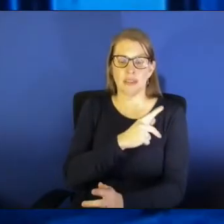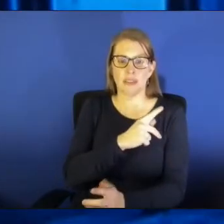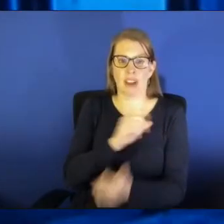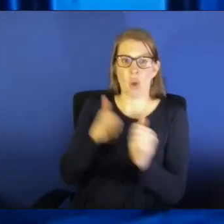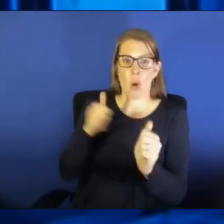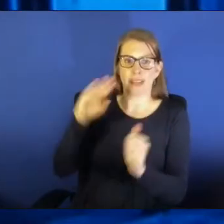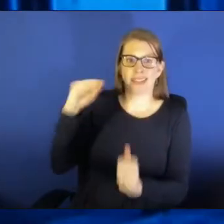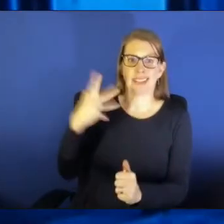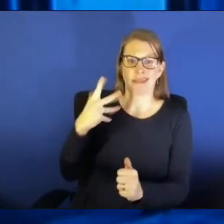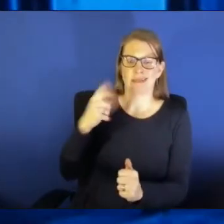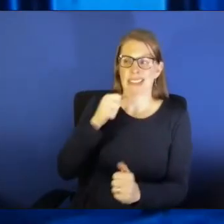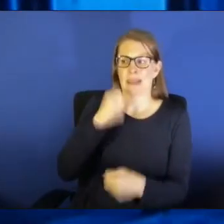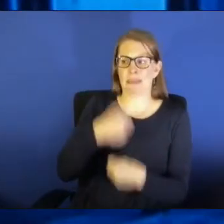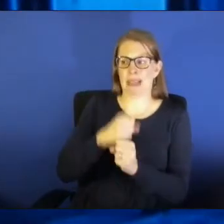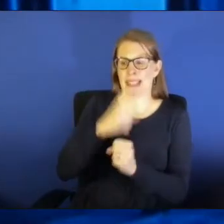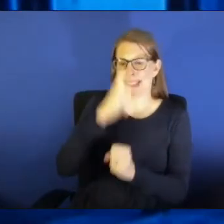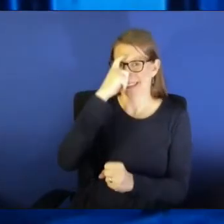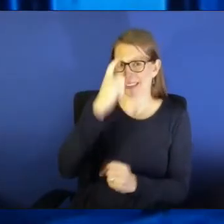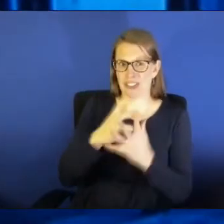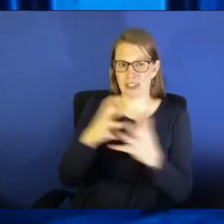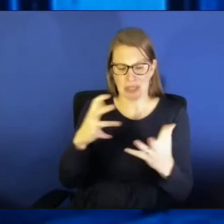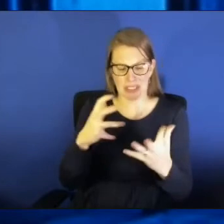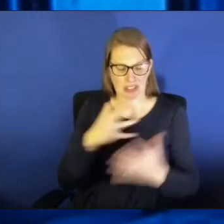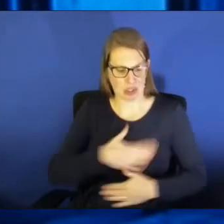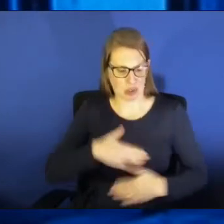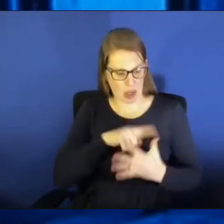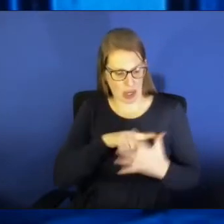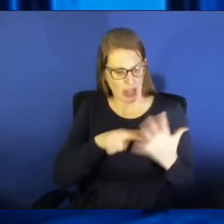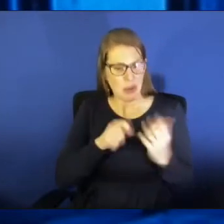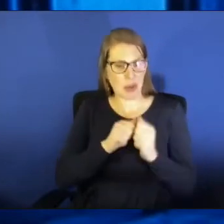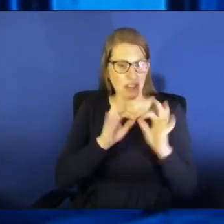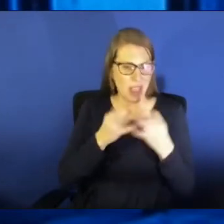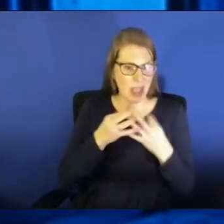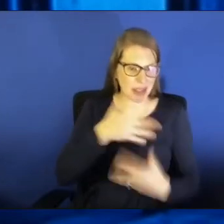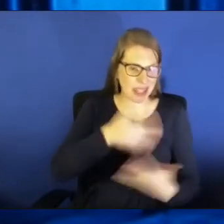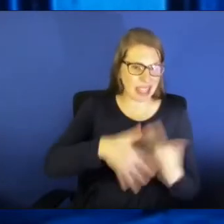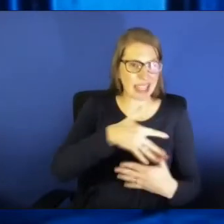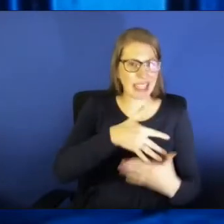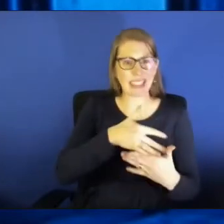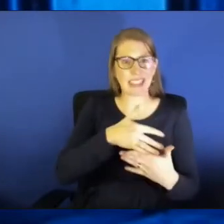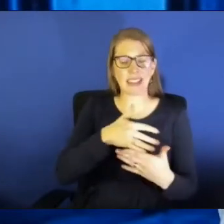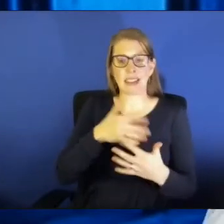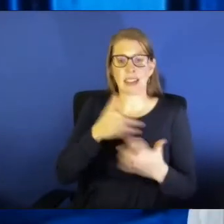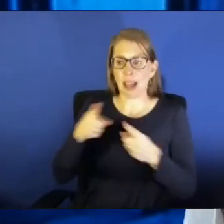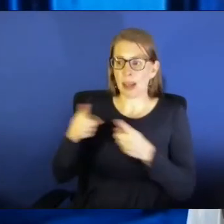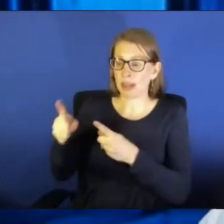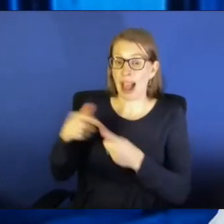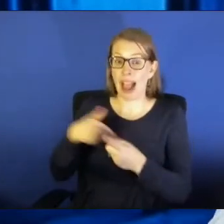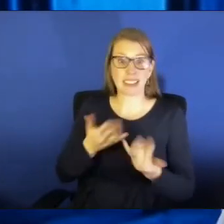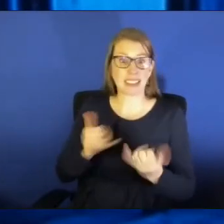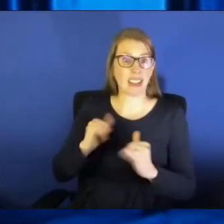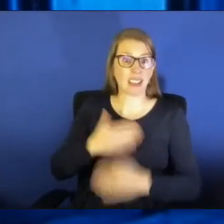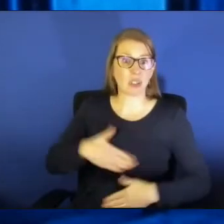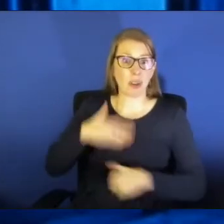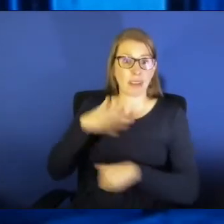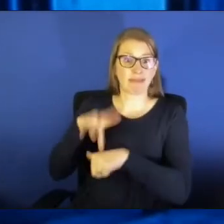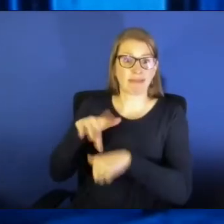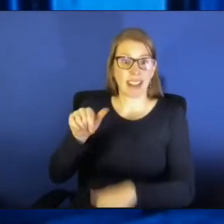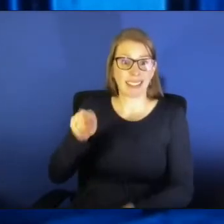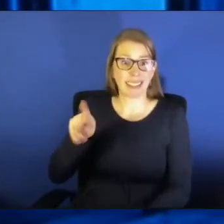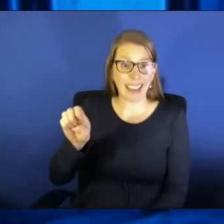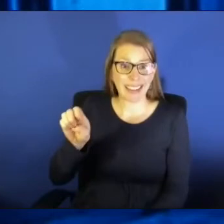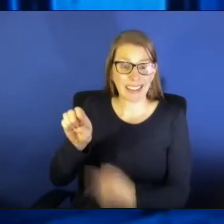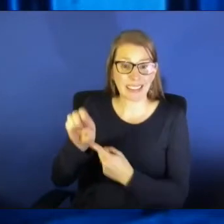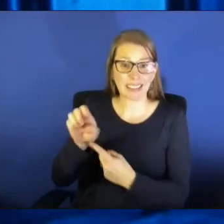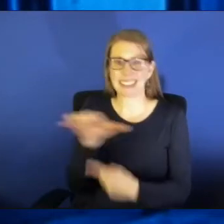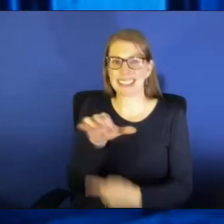too many things that we enjoy with our families. There's too much that goes on. I still like going to the lake. It's about doing what Don does. It's about sun